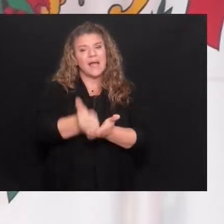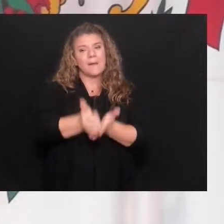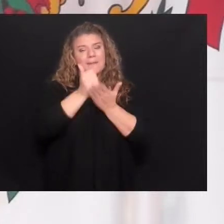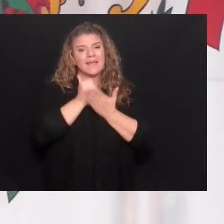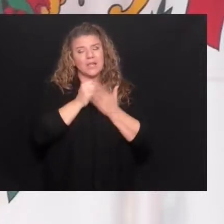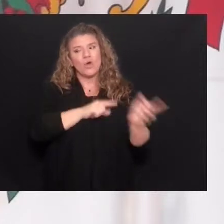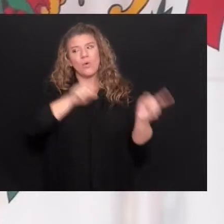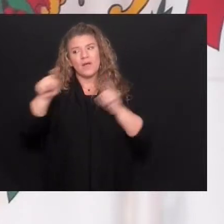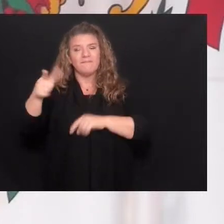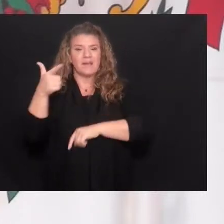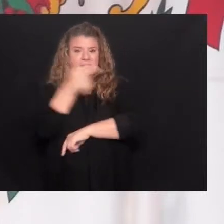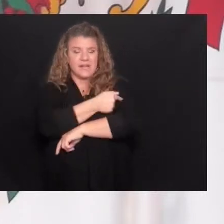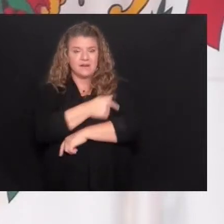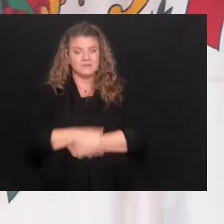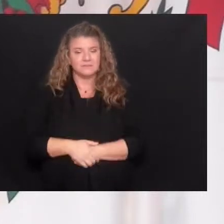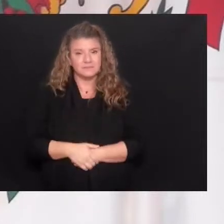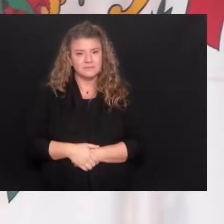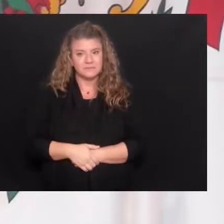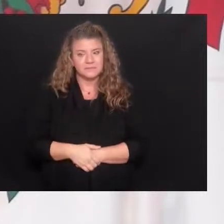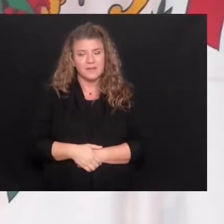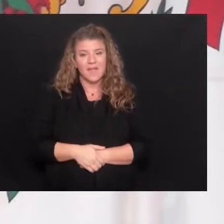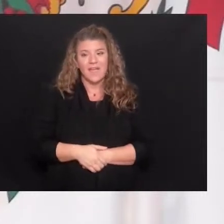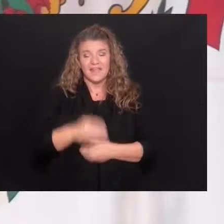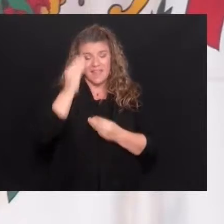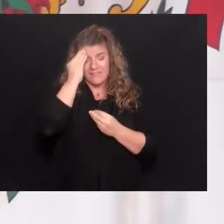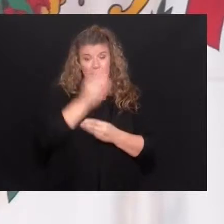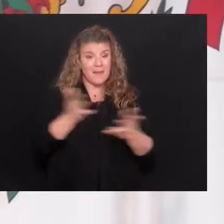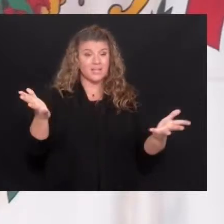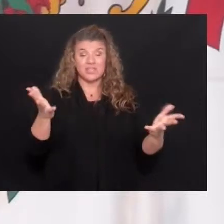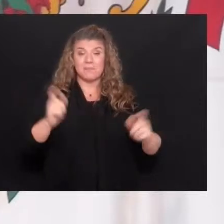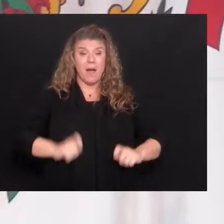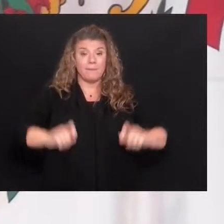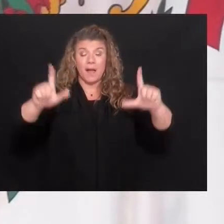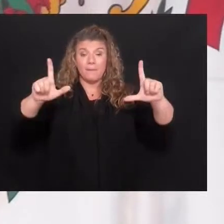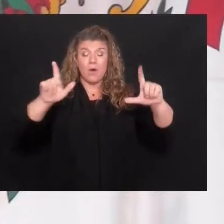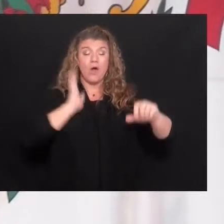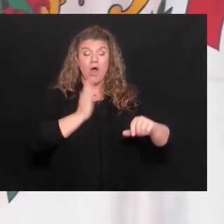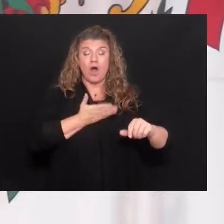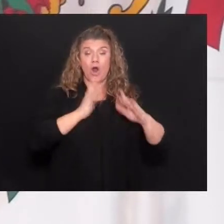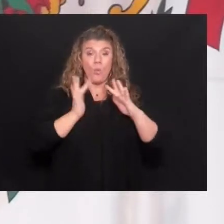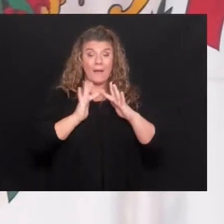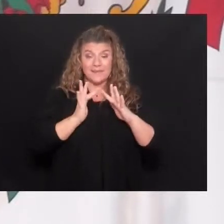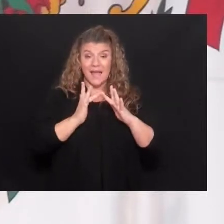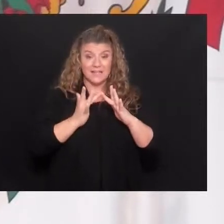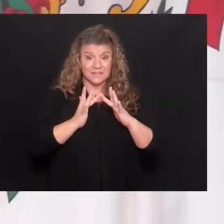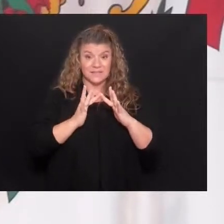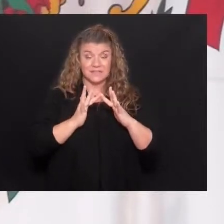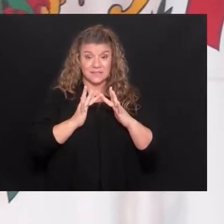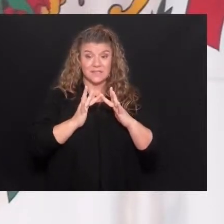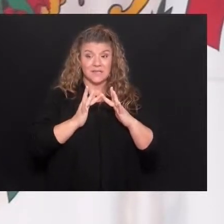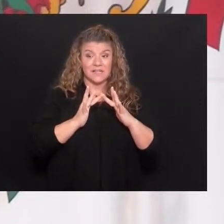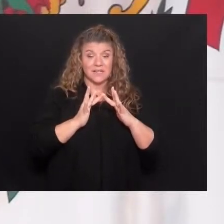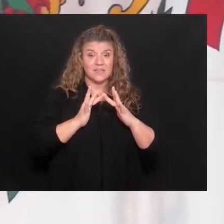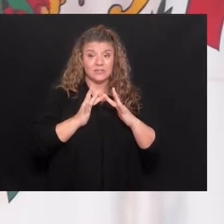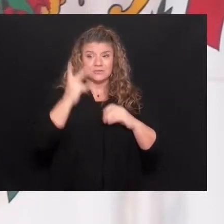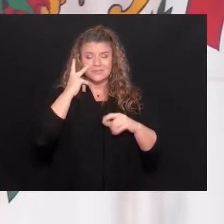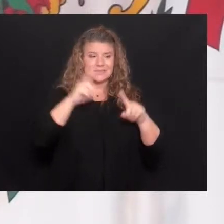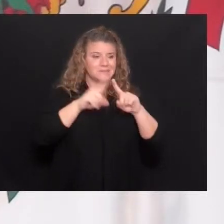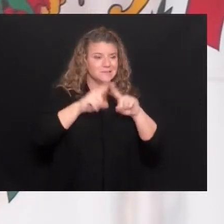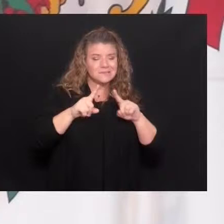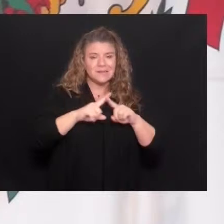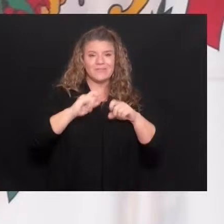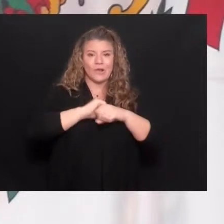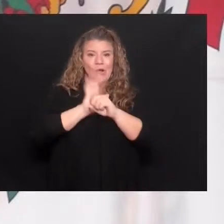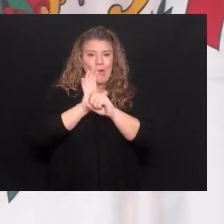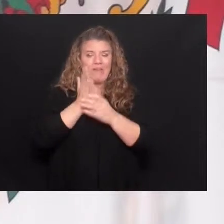them vaccinated. You know, all the information's up on our vaccine, info line about all the